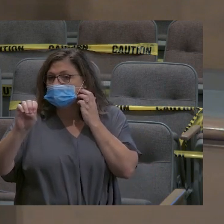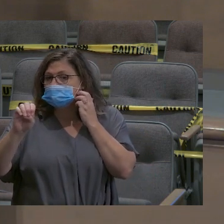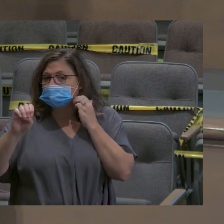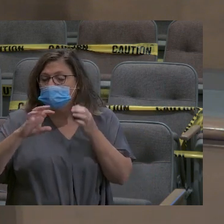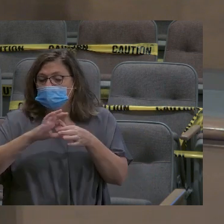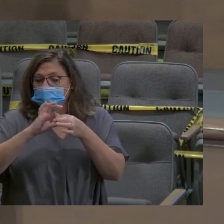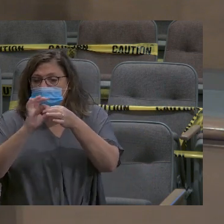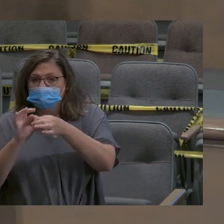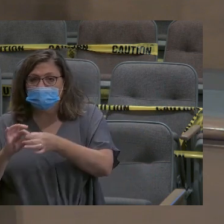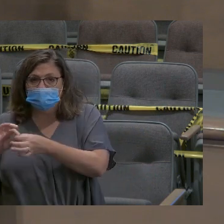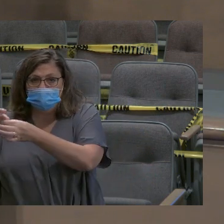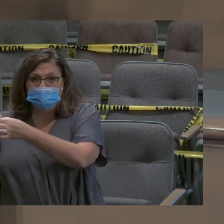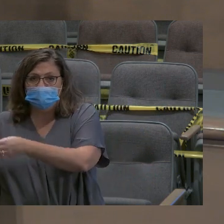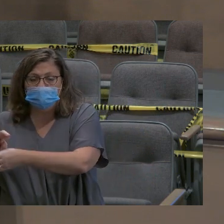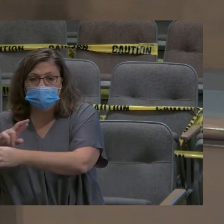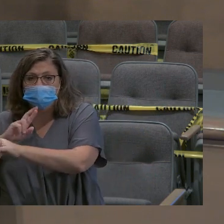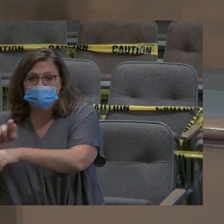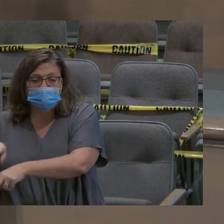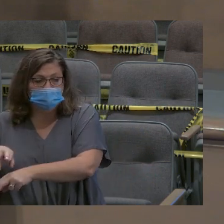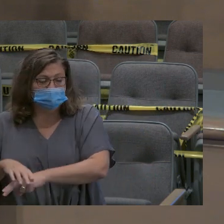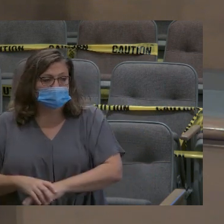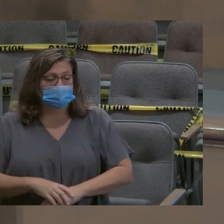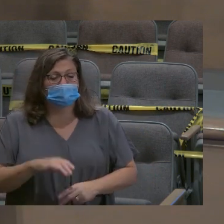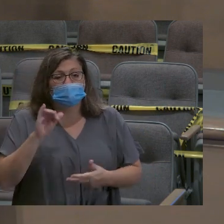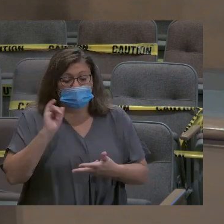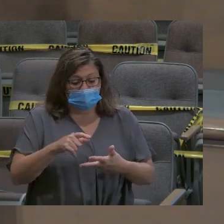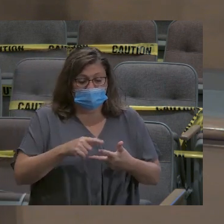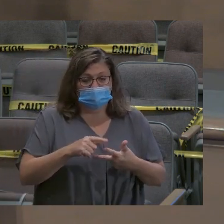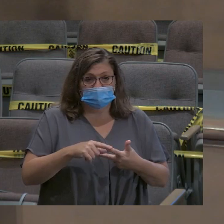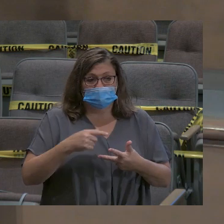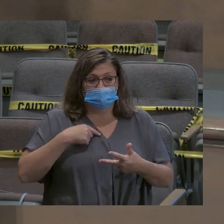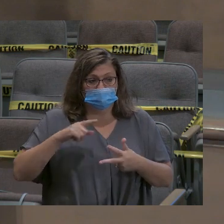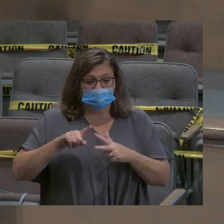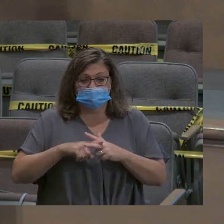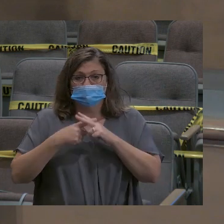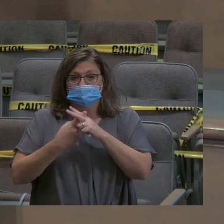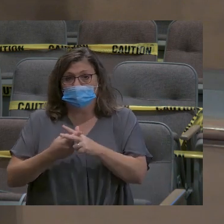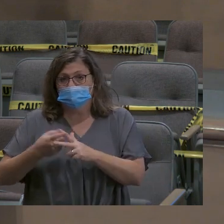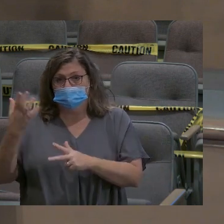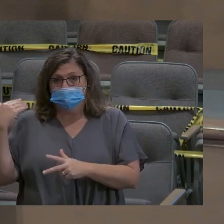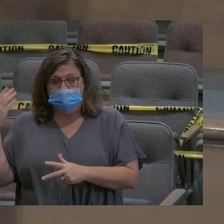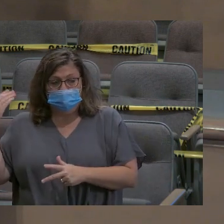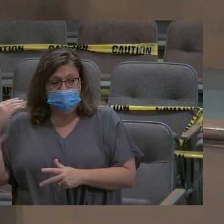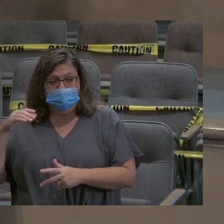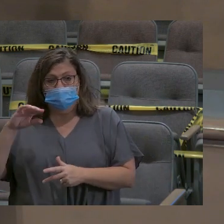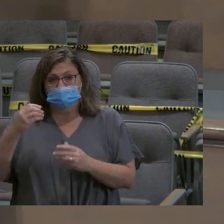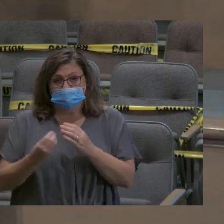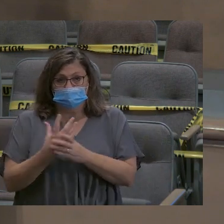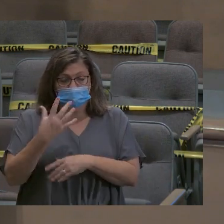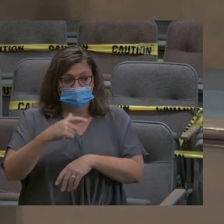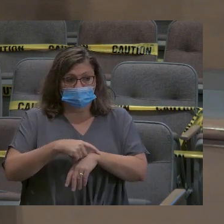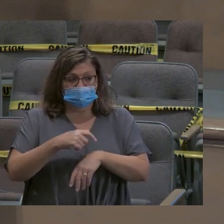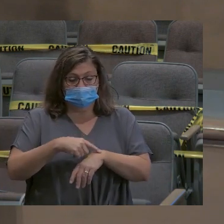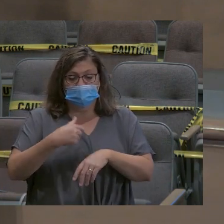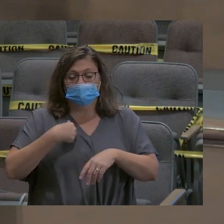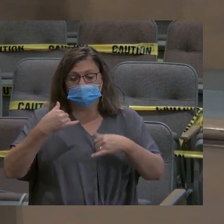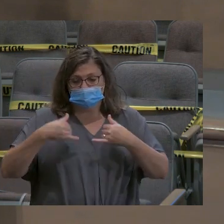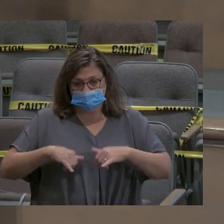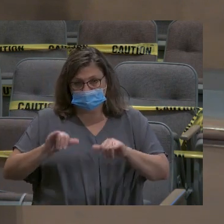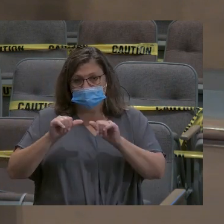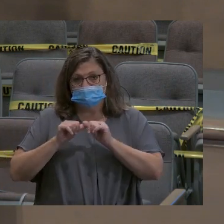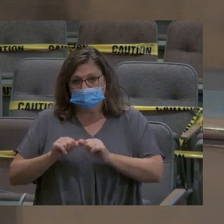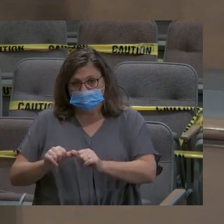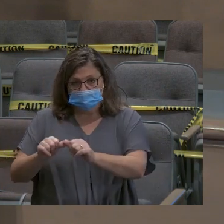And that was the original test that we started using back in the spring, and we continue to use the PCR